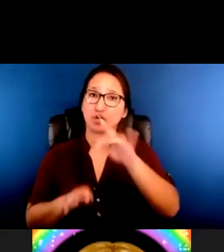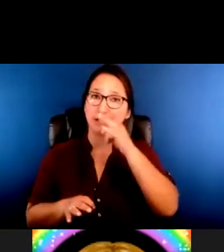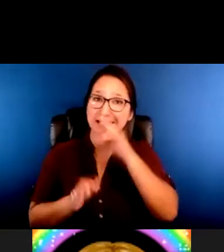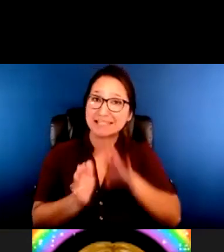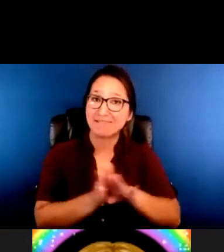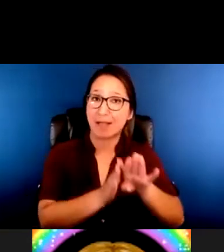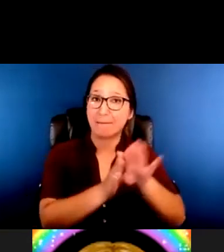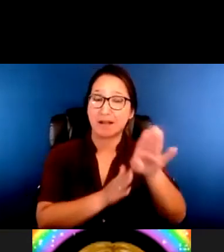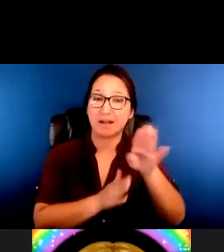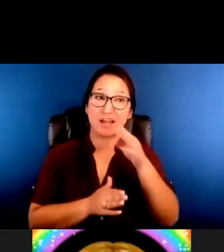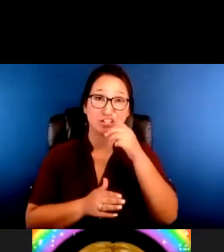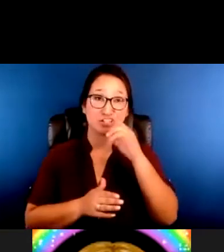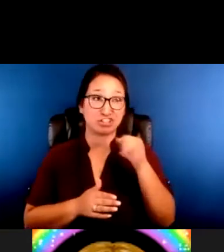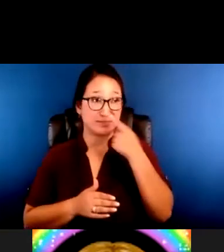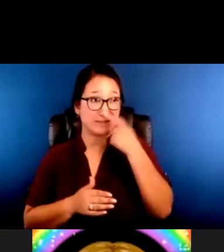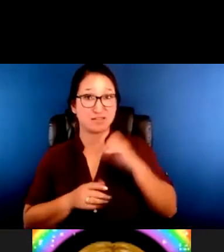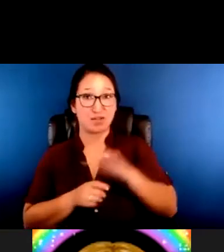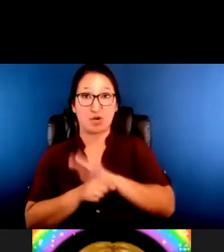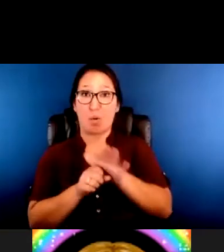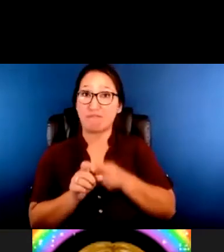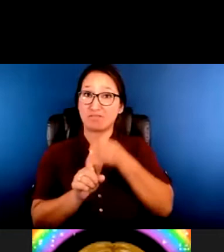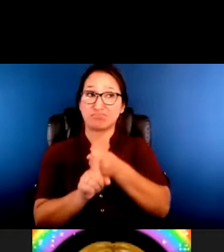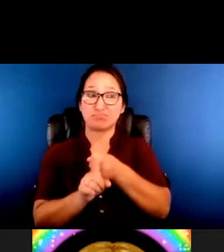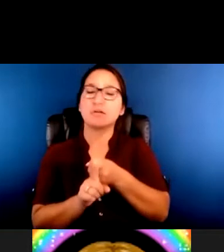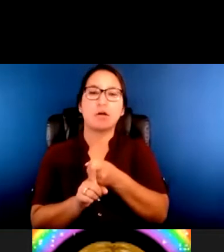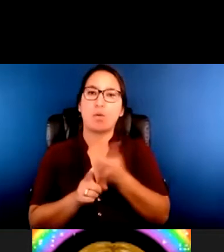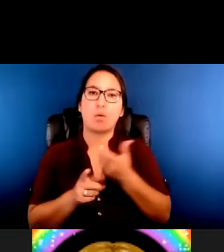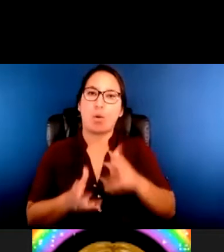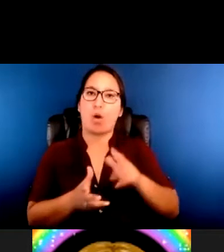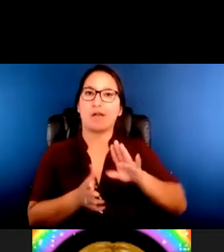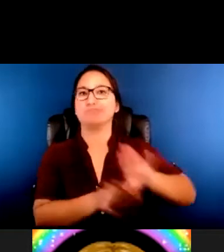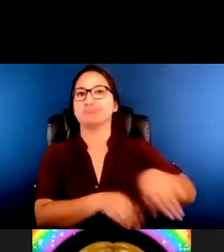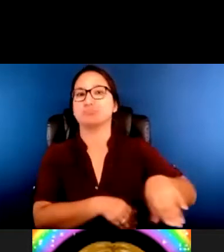is here, we're not dismissing that. So that's about